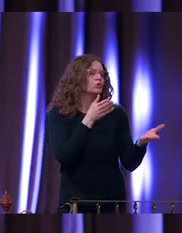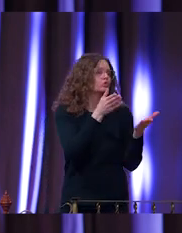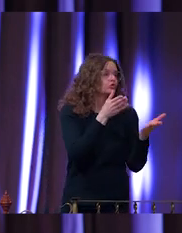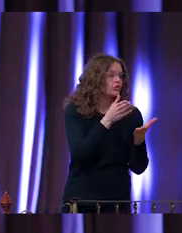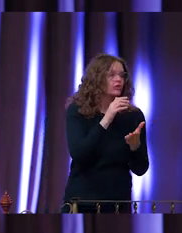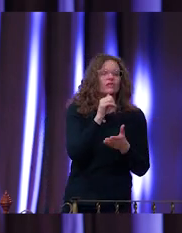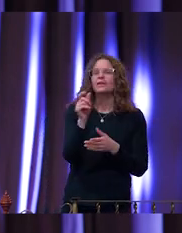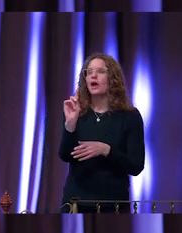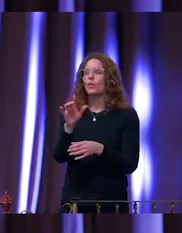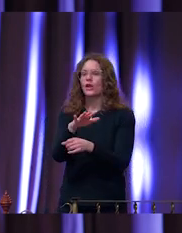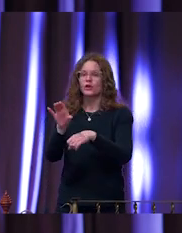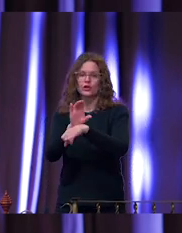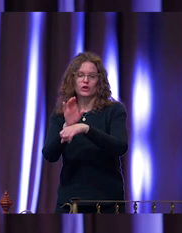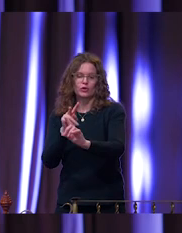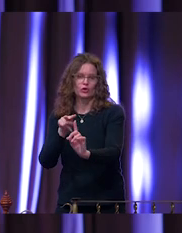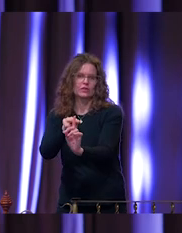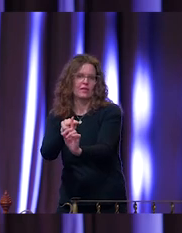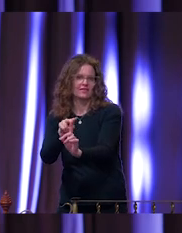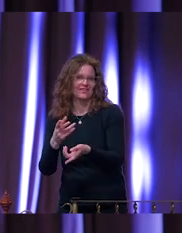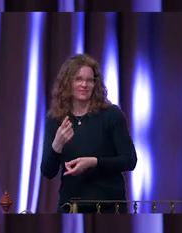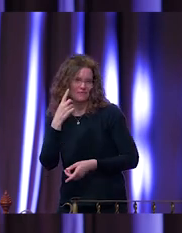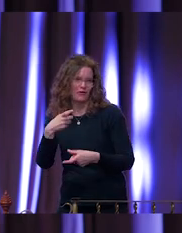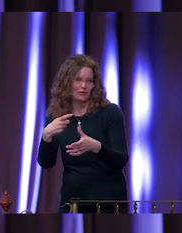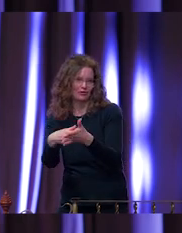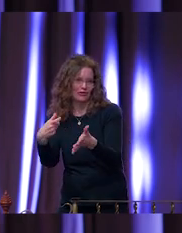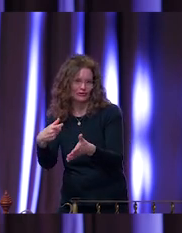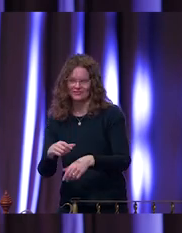your computer might get plugged in to get recharged.